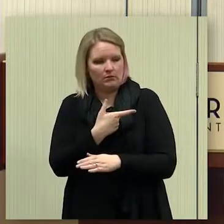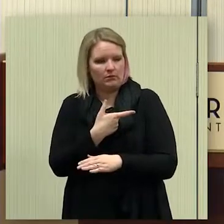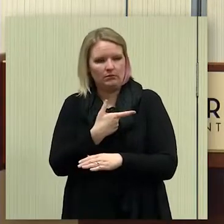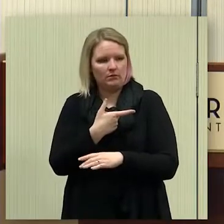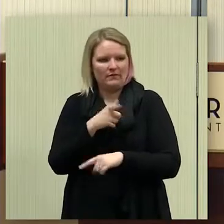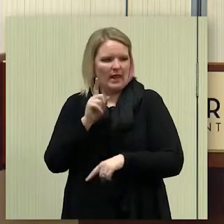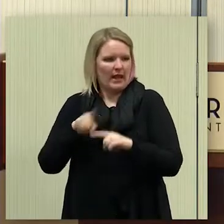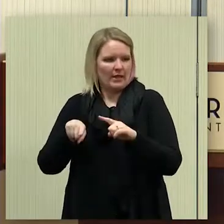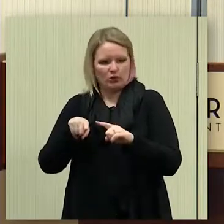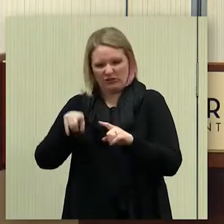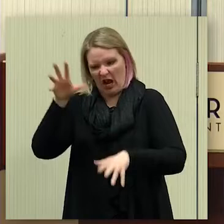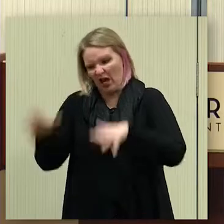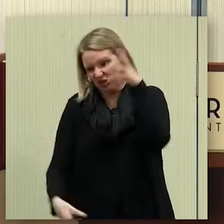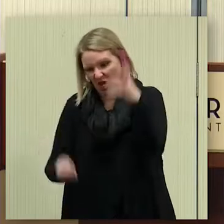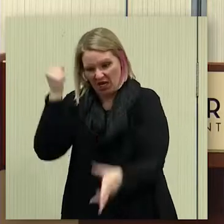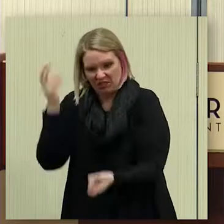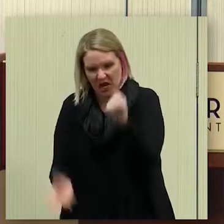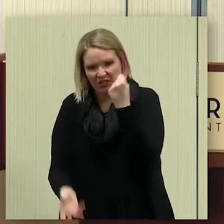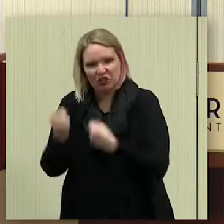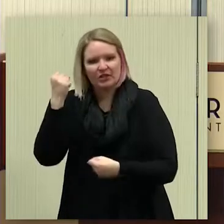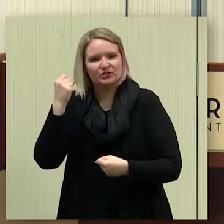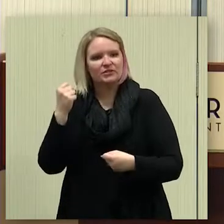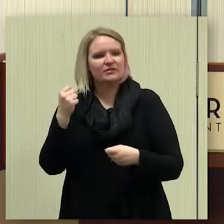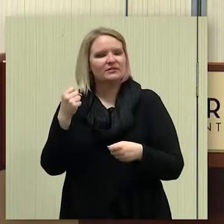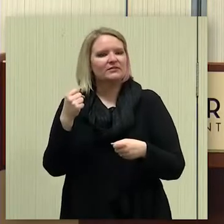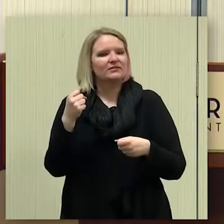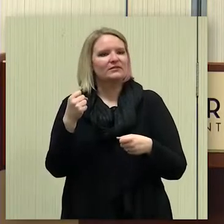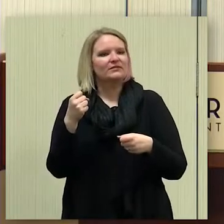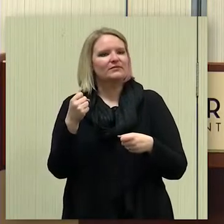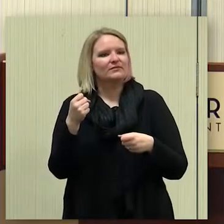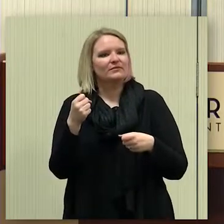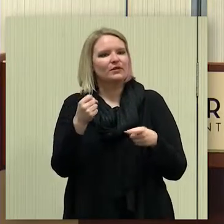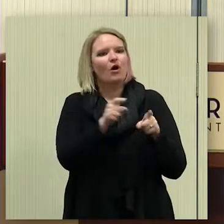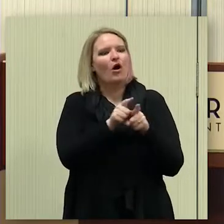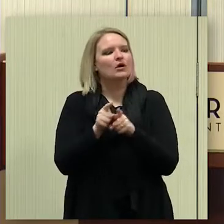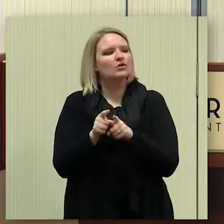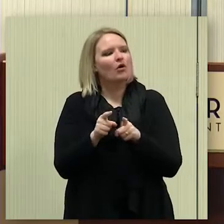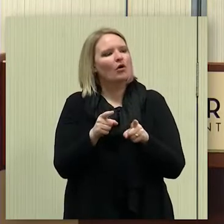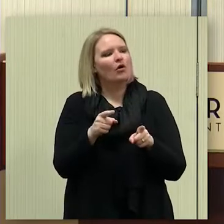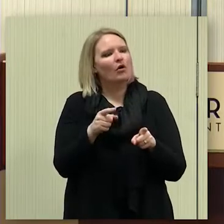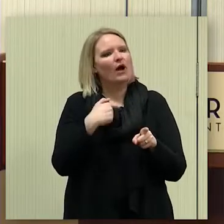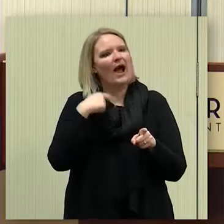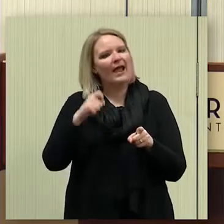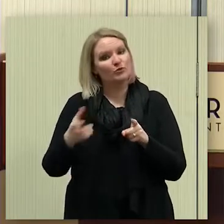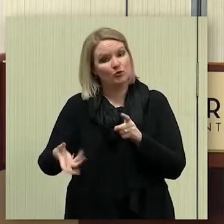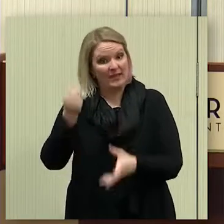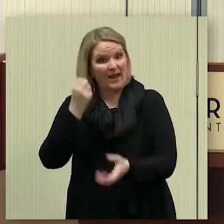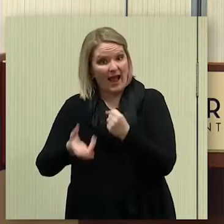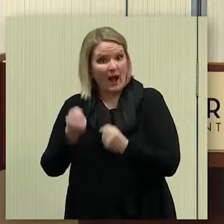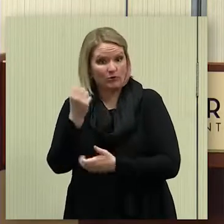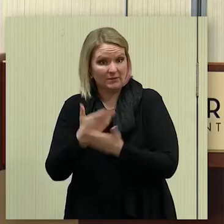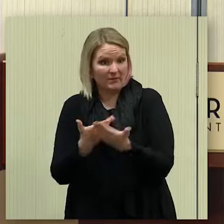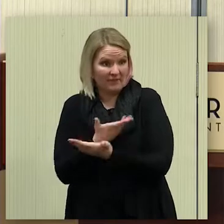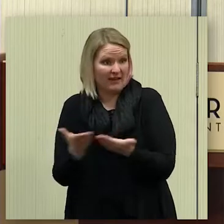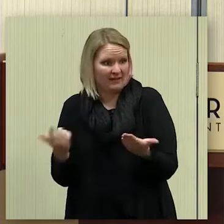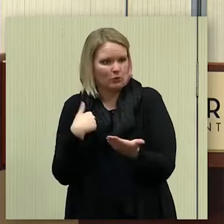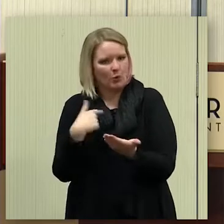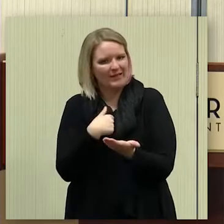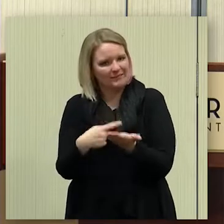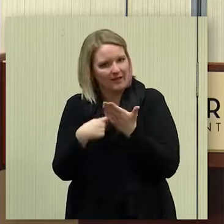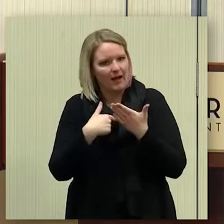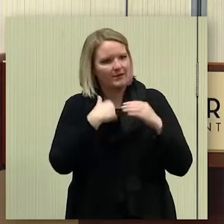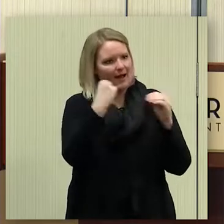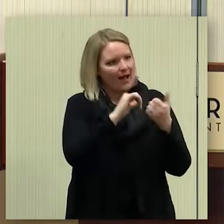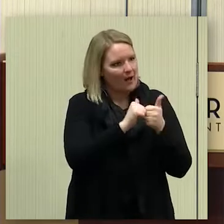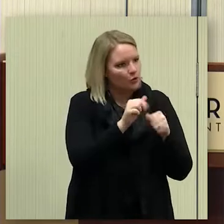from just kind of digging in there. And then also I had to remove some things that we talked about. I taught